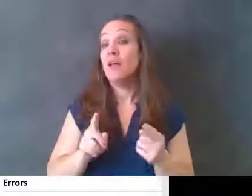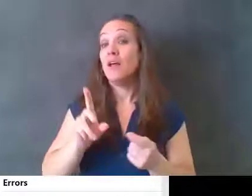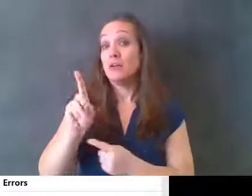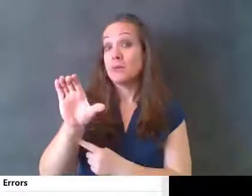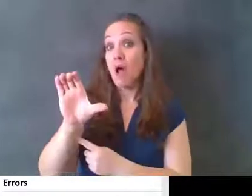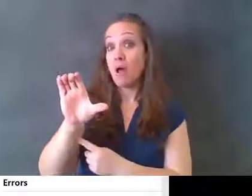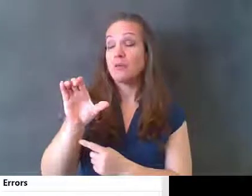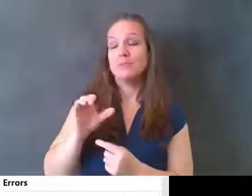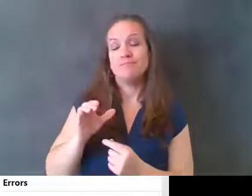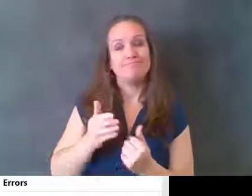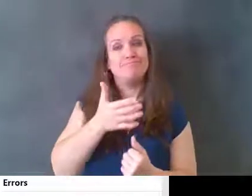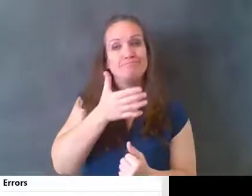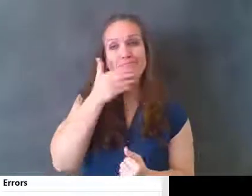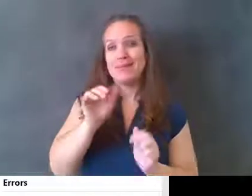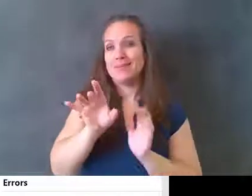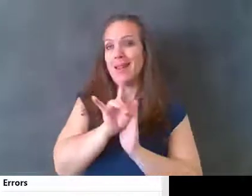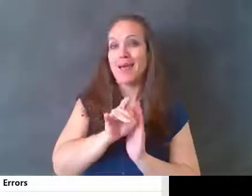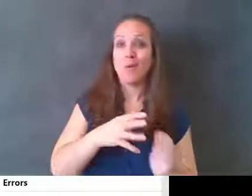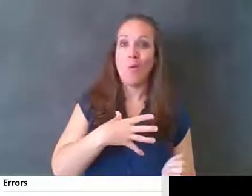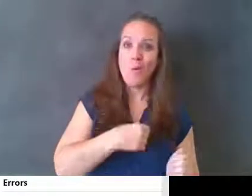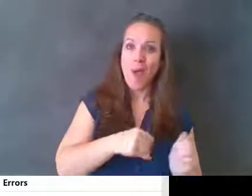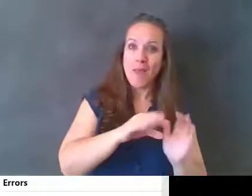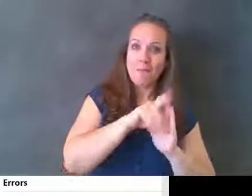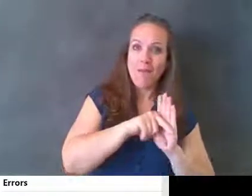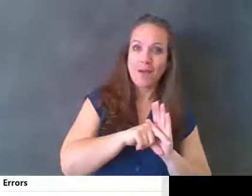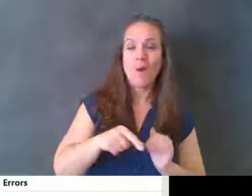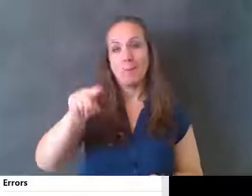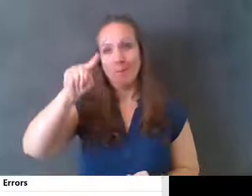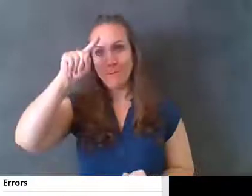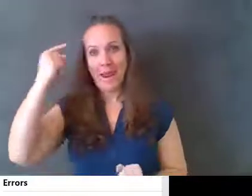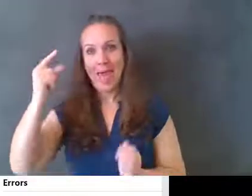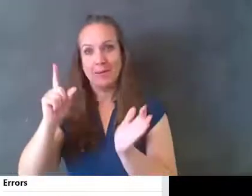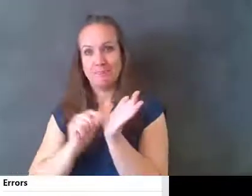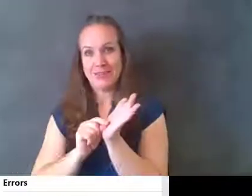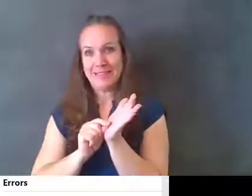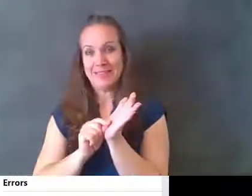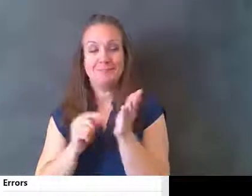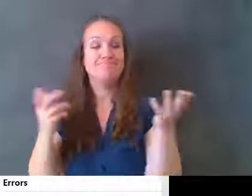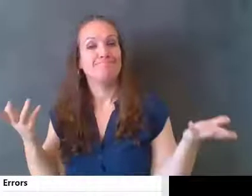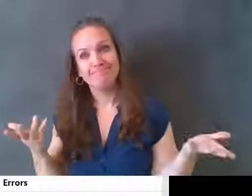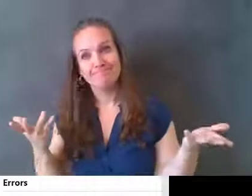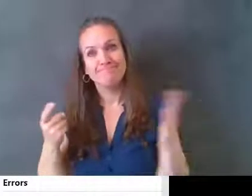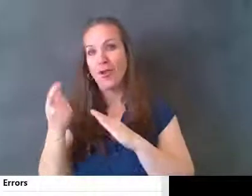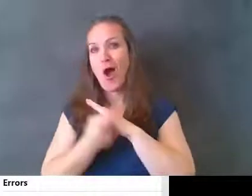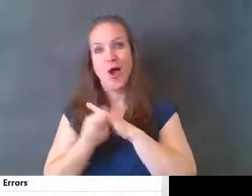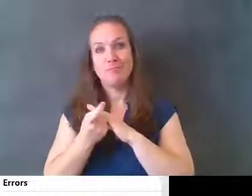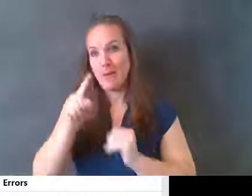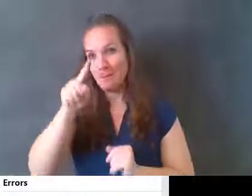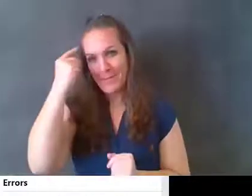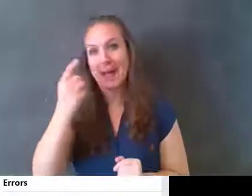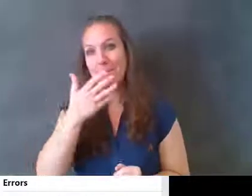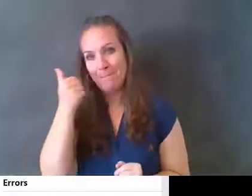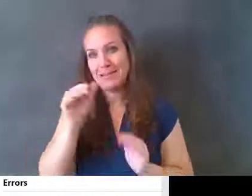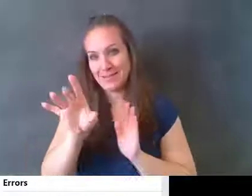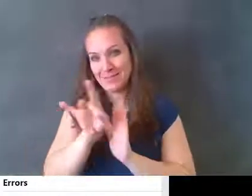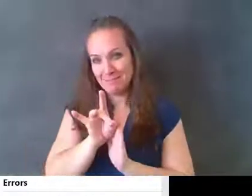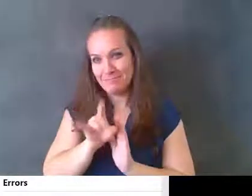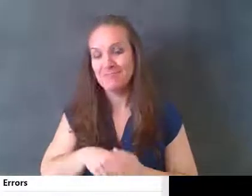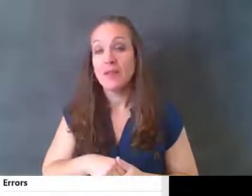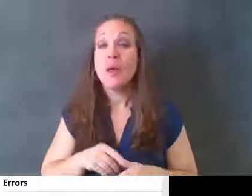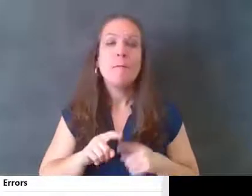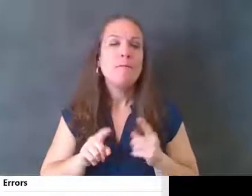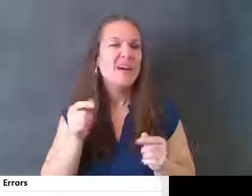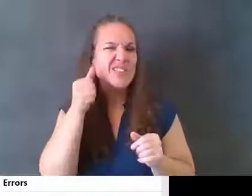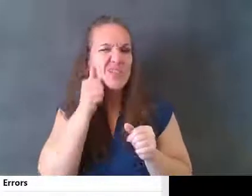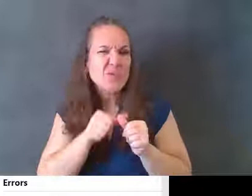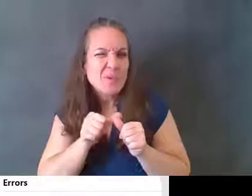possible. That's just a standard option to pick the automatic black option. But just keep in mind when picking colors